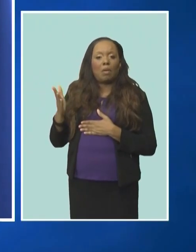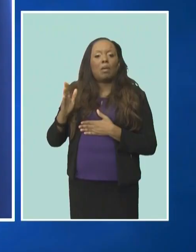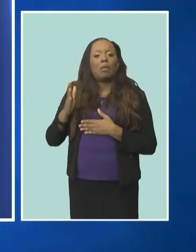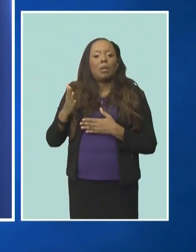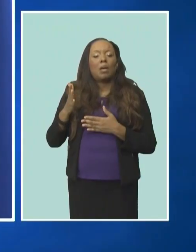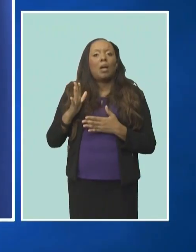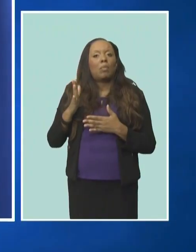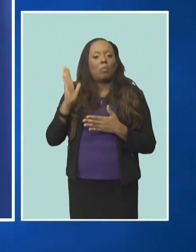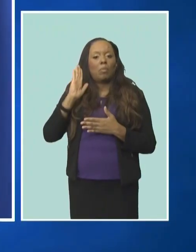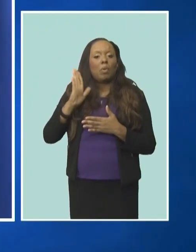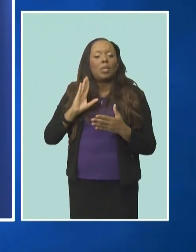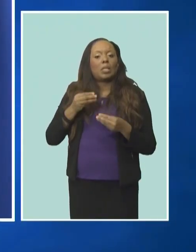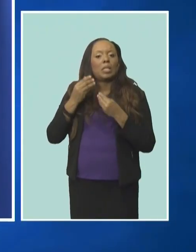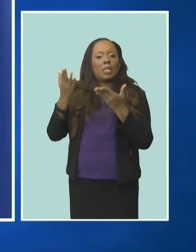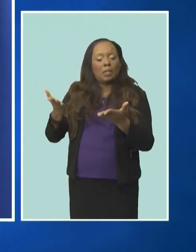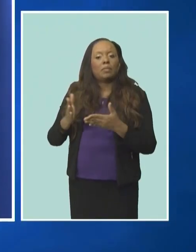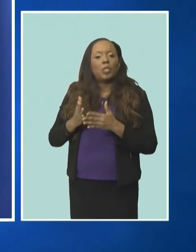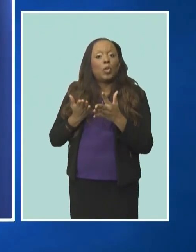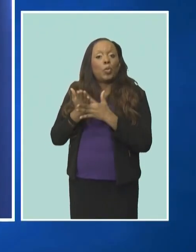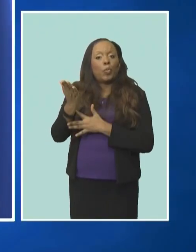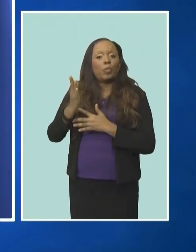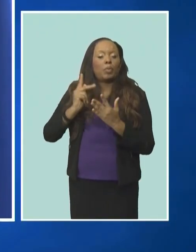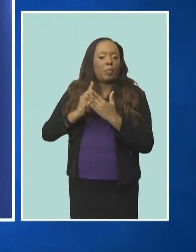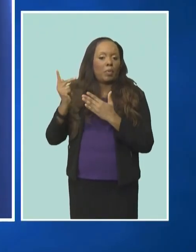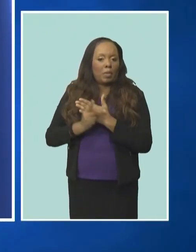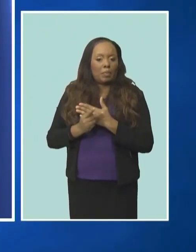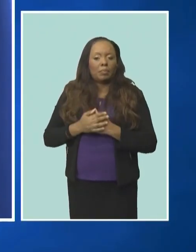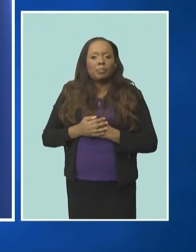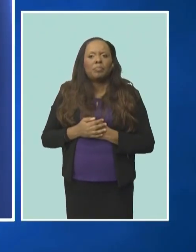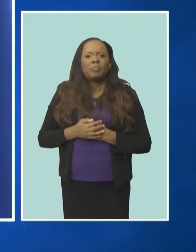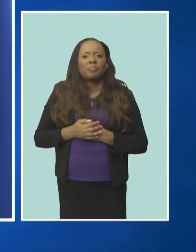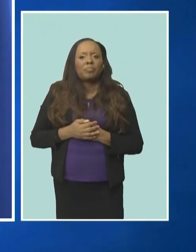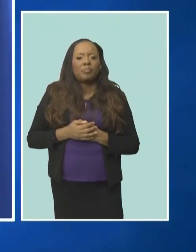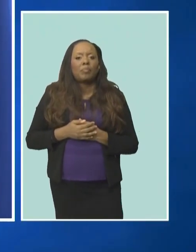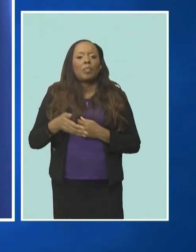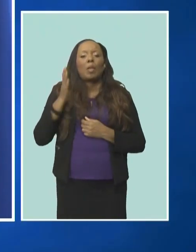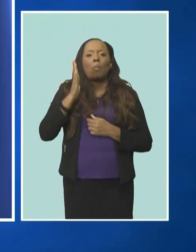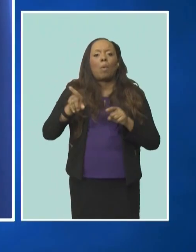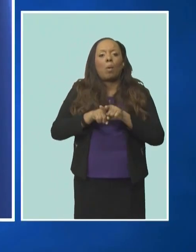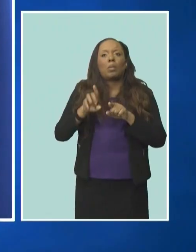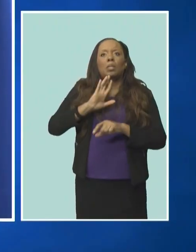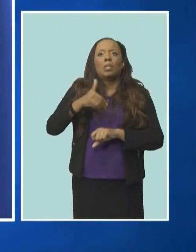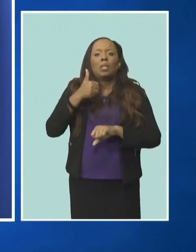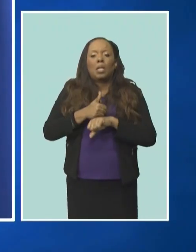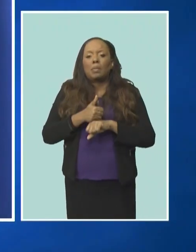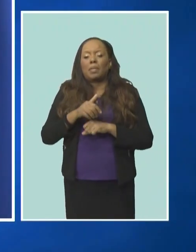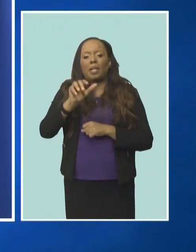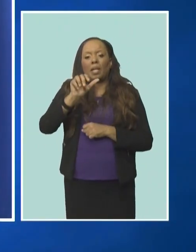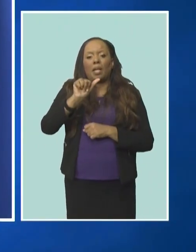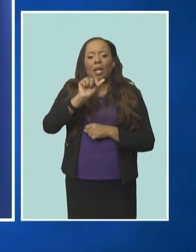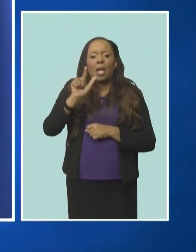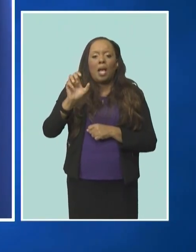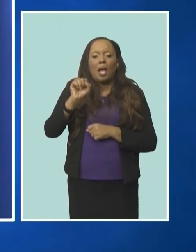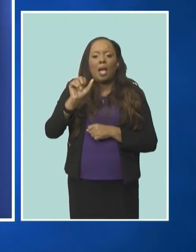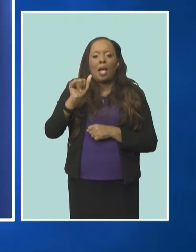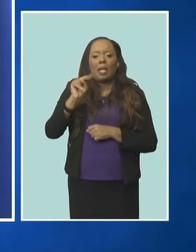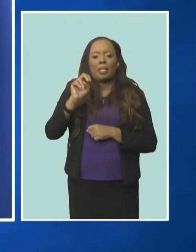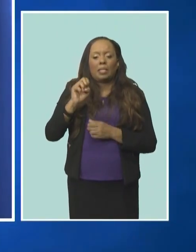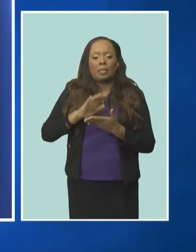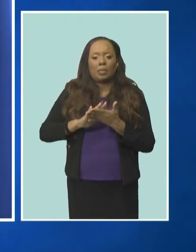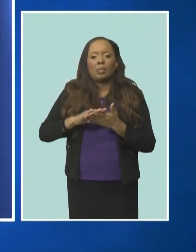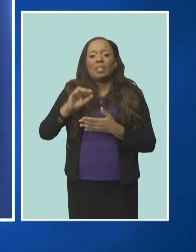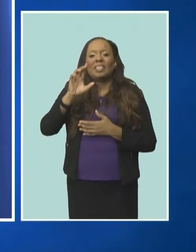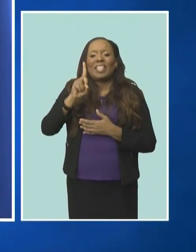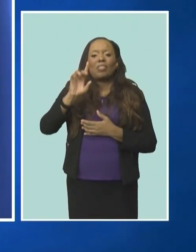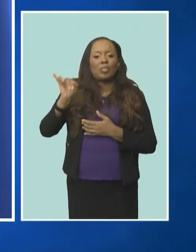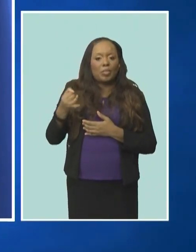program. Phase 1 of this project will include installations at the Alene School, Darrell Jordan Secondary